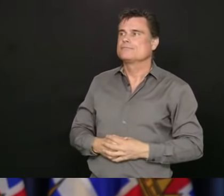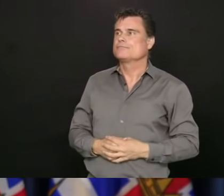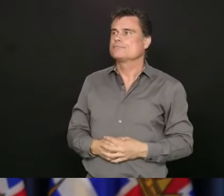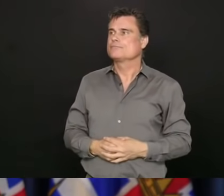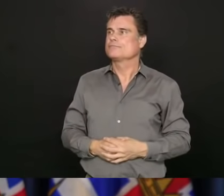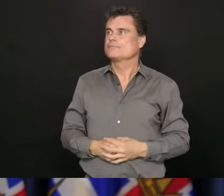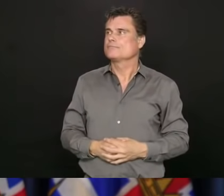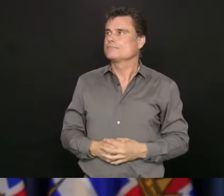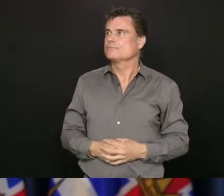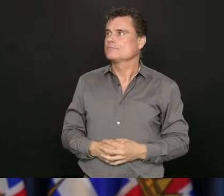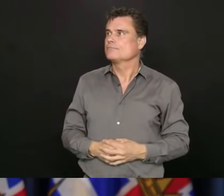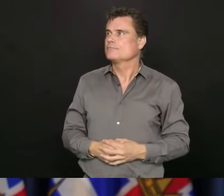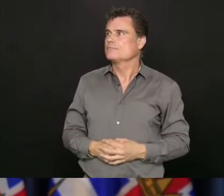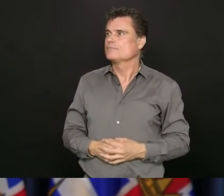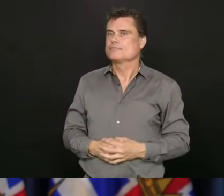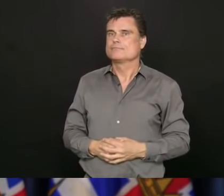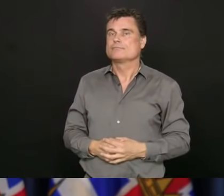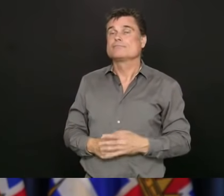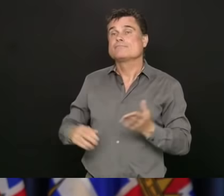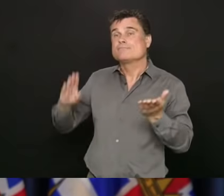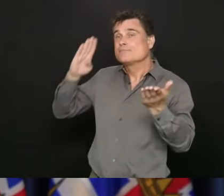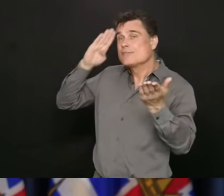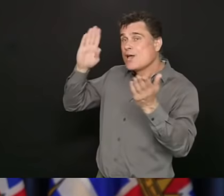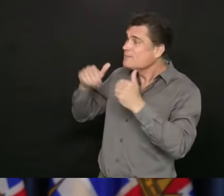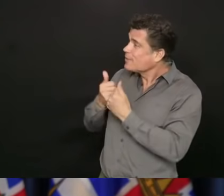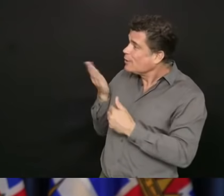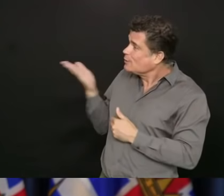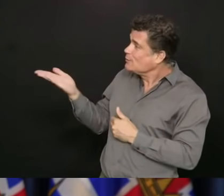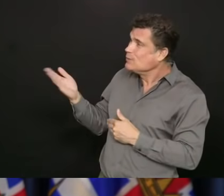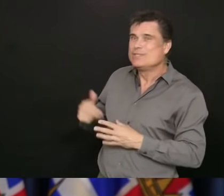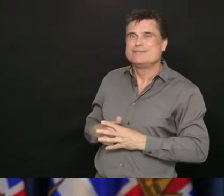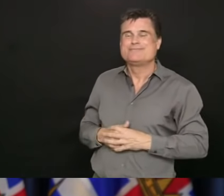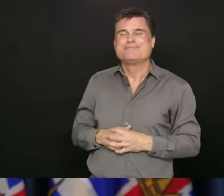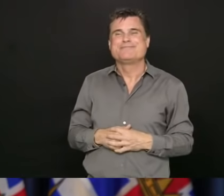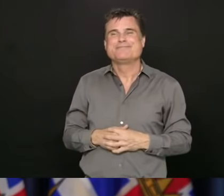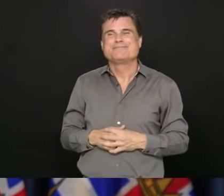Hello, how are you this afternoon? Good. How about you?